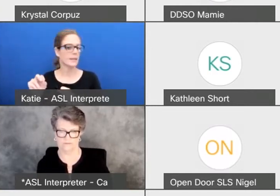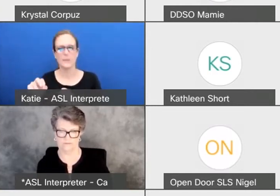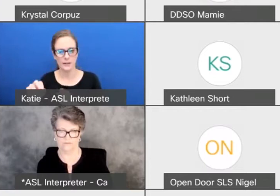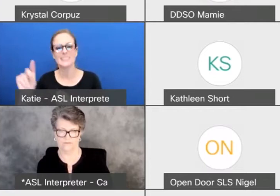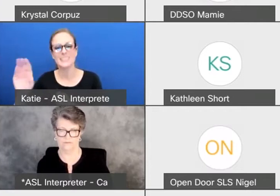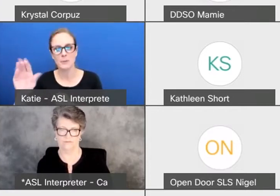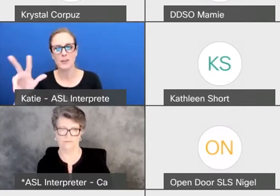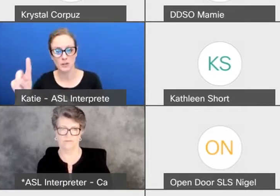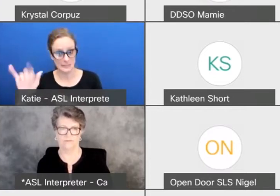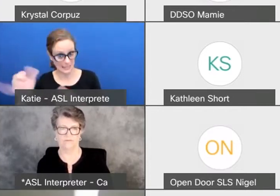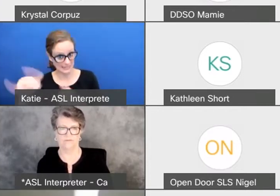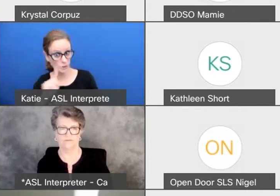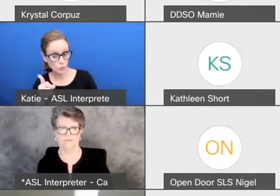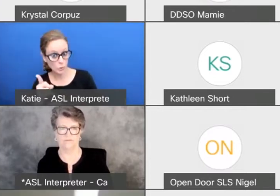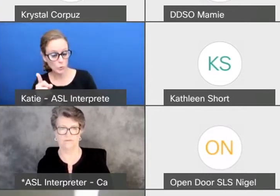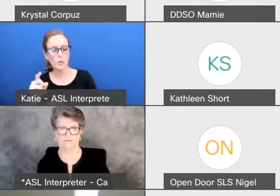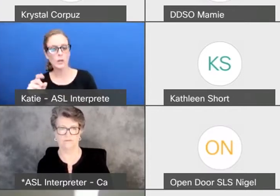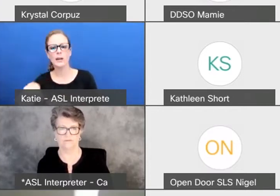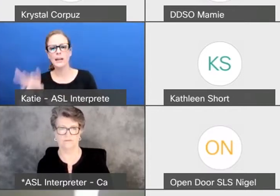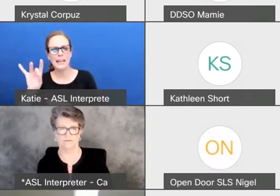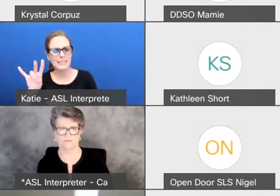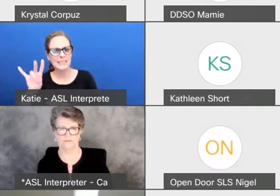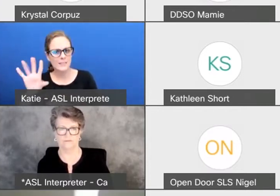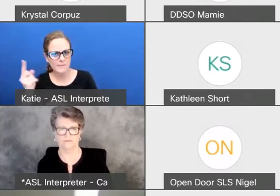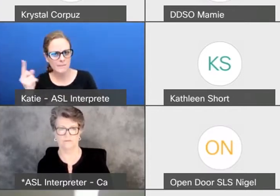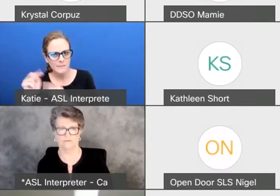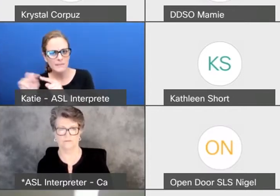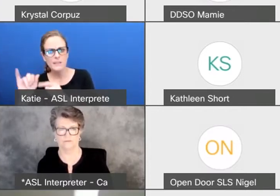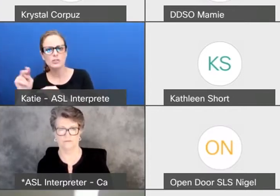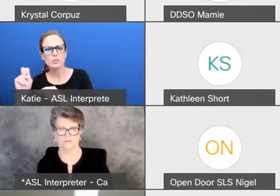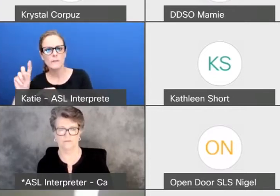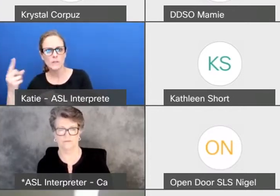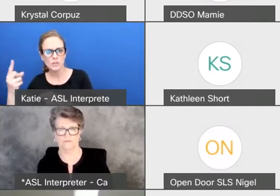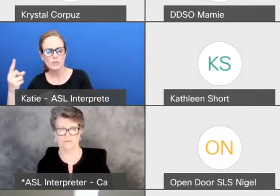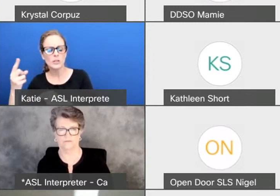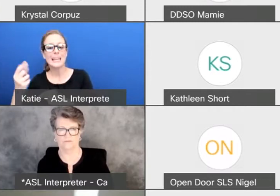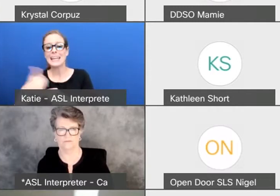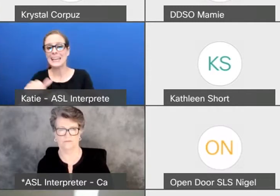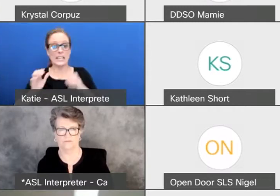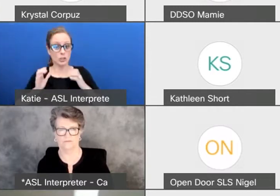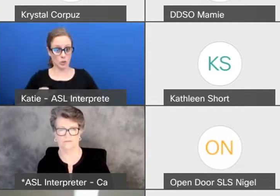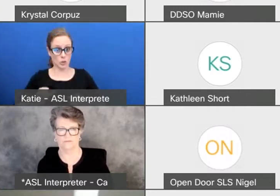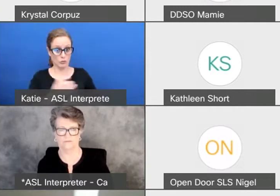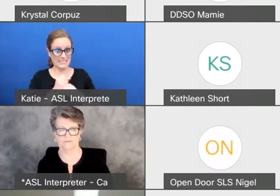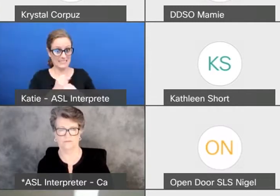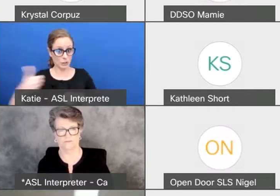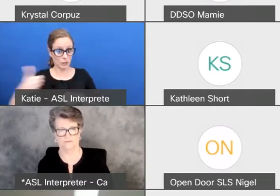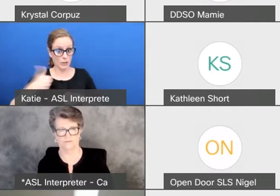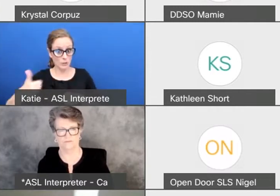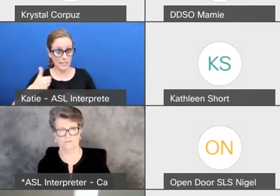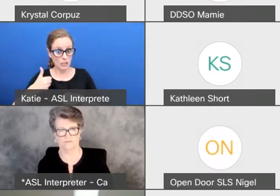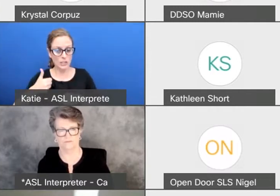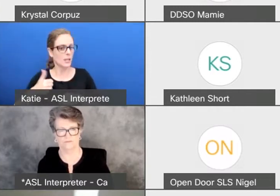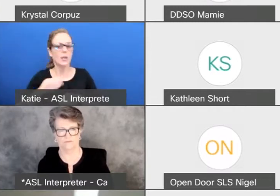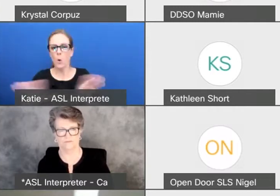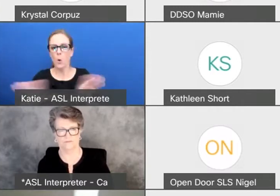still true? The memo issued to 875 providers June 1st seems to imply that any consumer receiving transportation can no longer have an